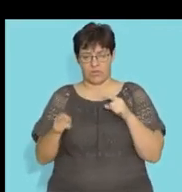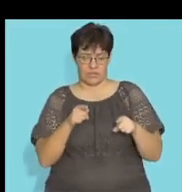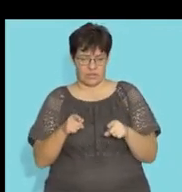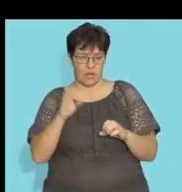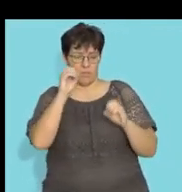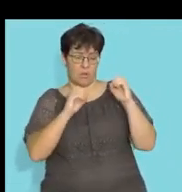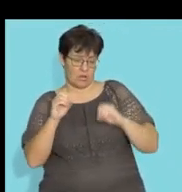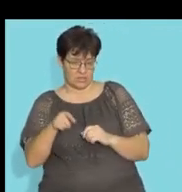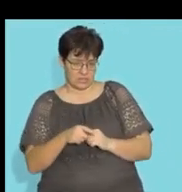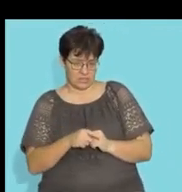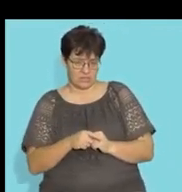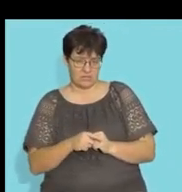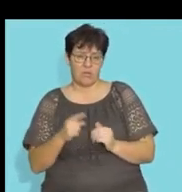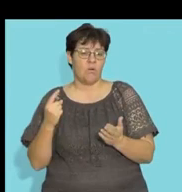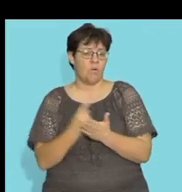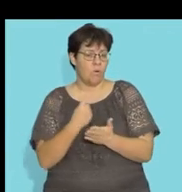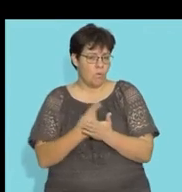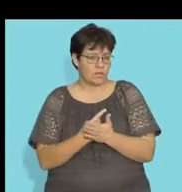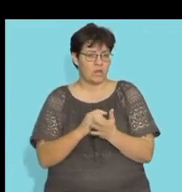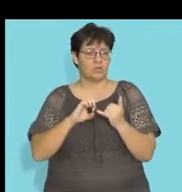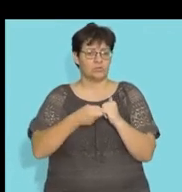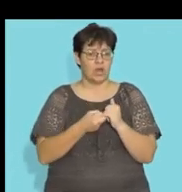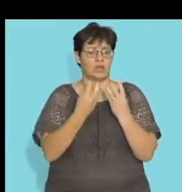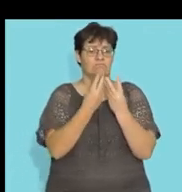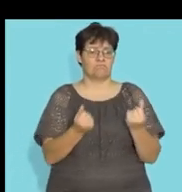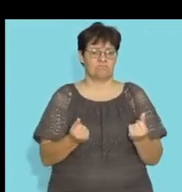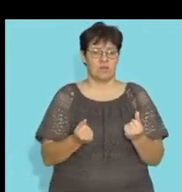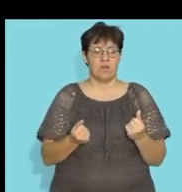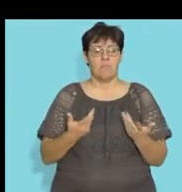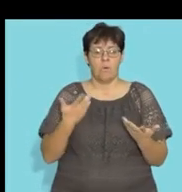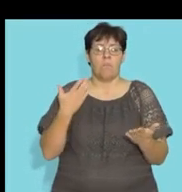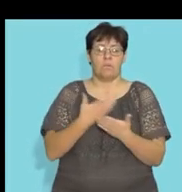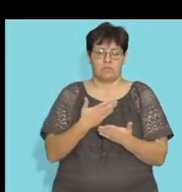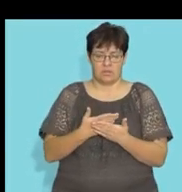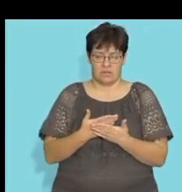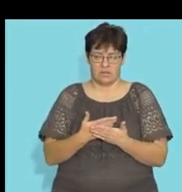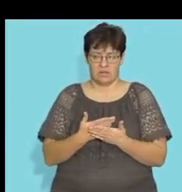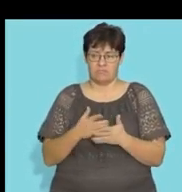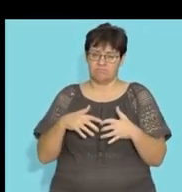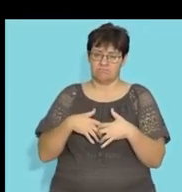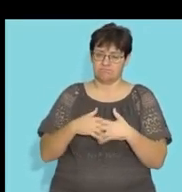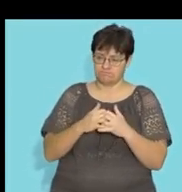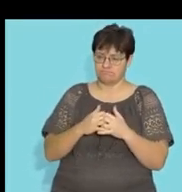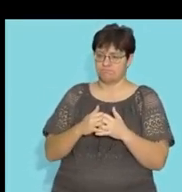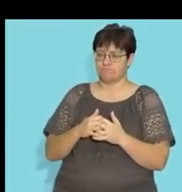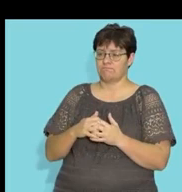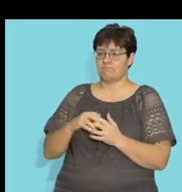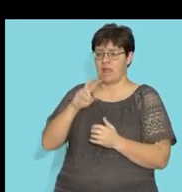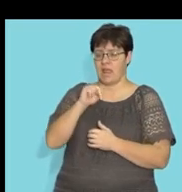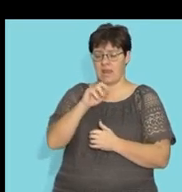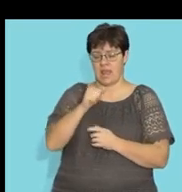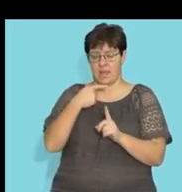these molecules will always try to dissolve as much as possible to form the